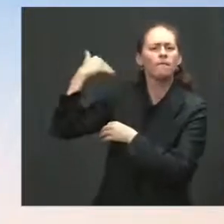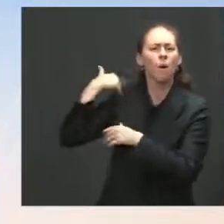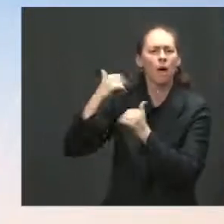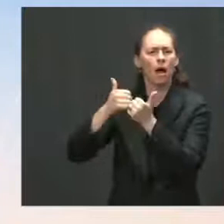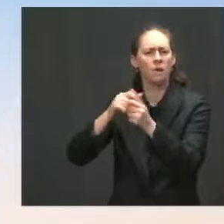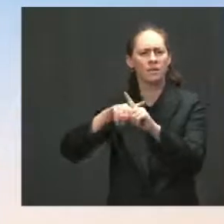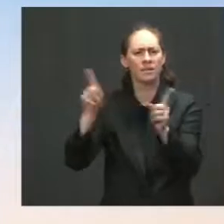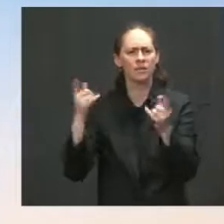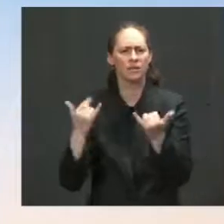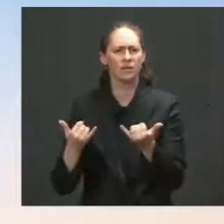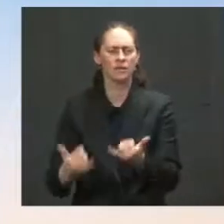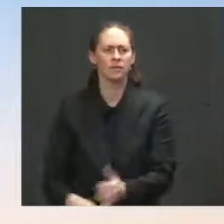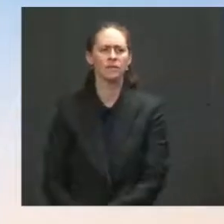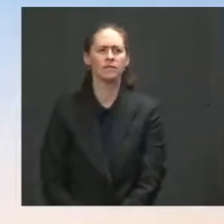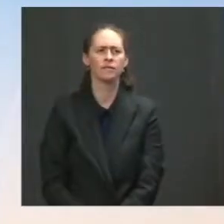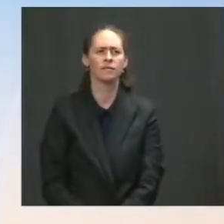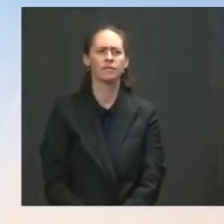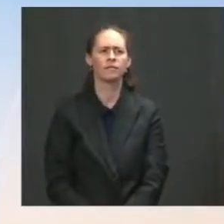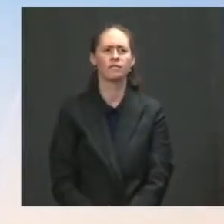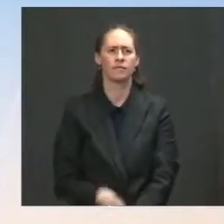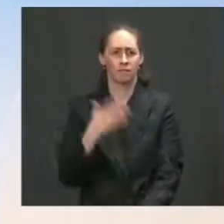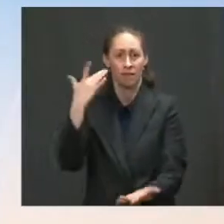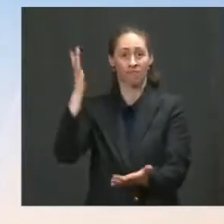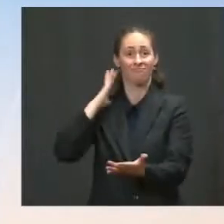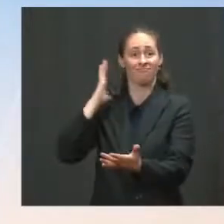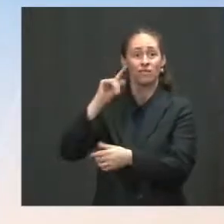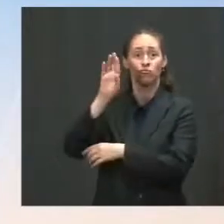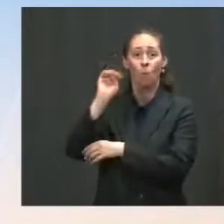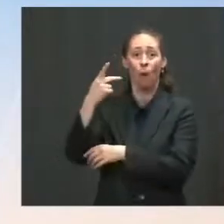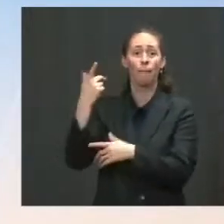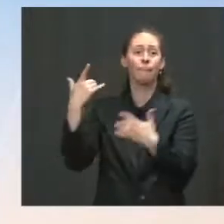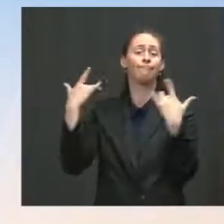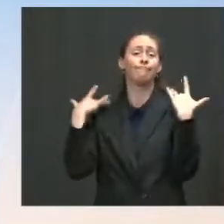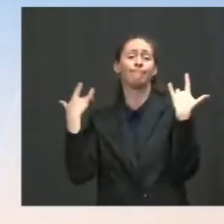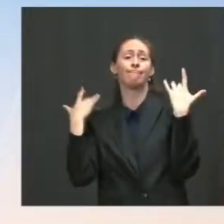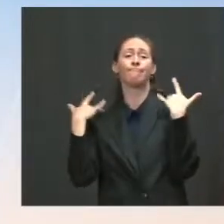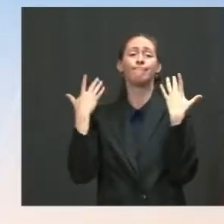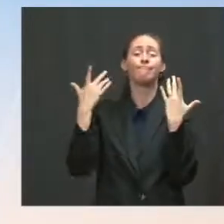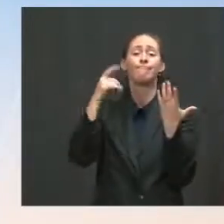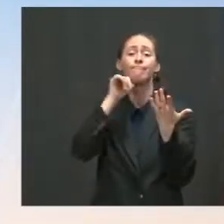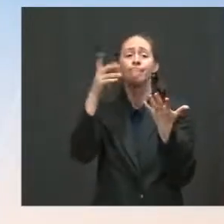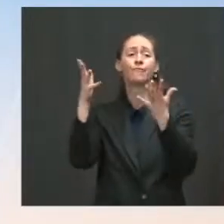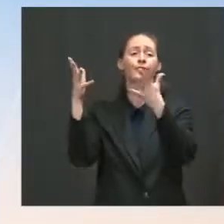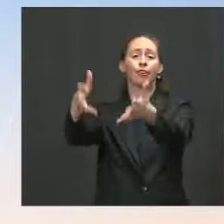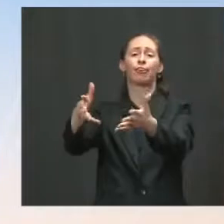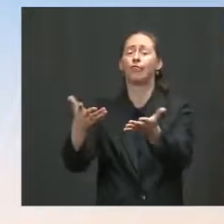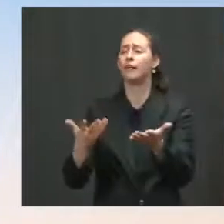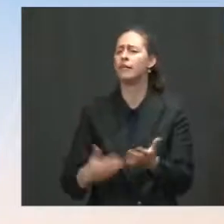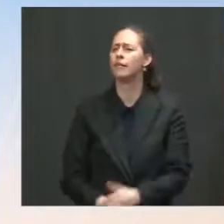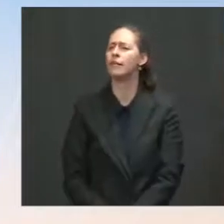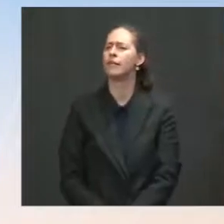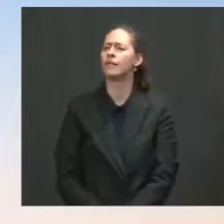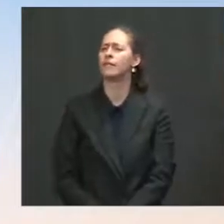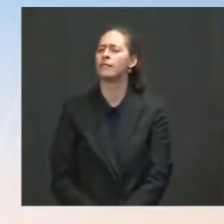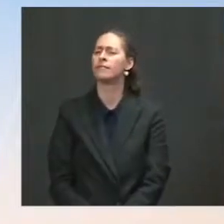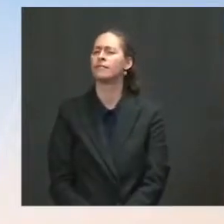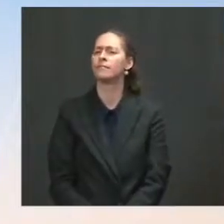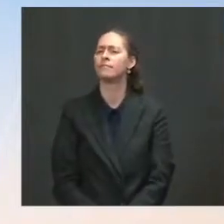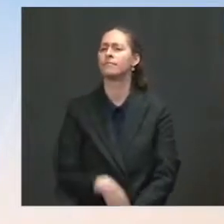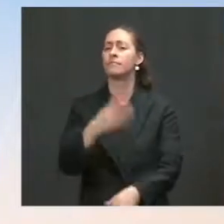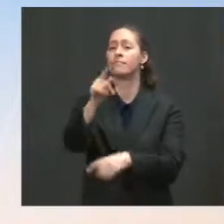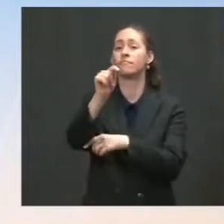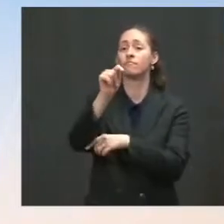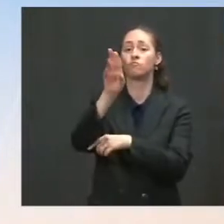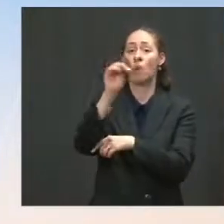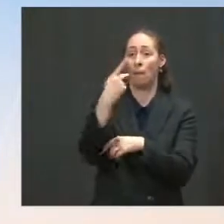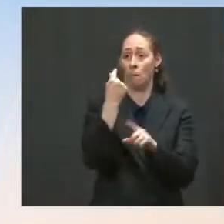to fight crime? Well, I'm not as familiar, nor can I speak to the Trump administration efforts. What I can tell you is that the Department of